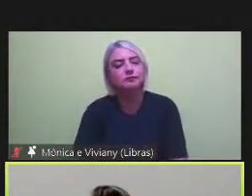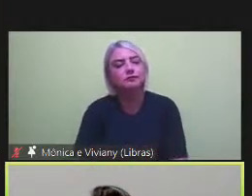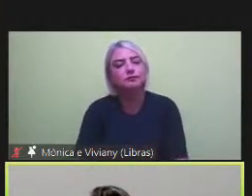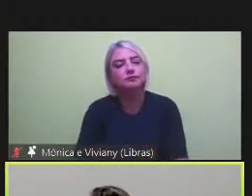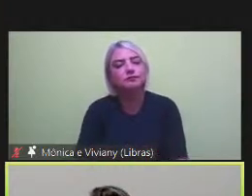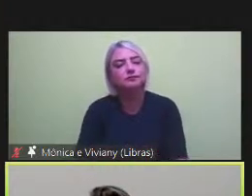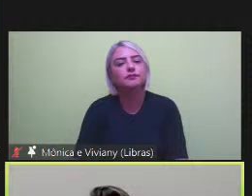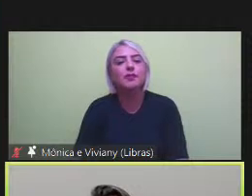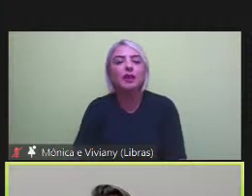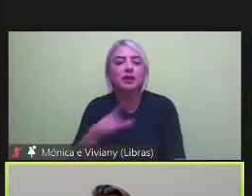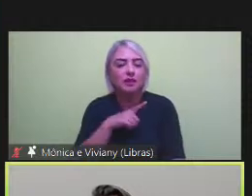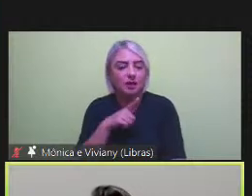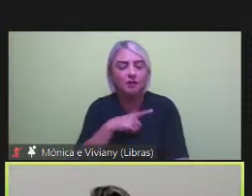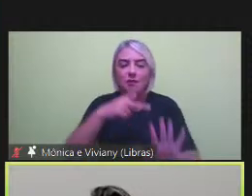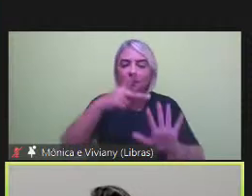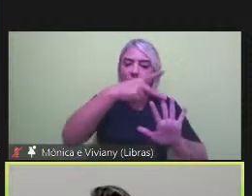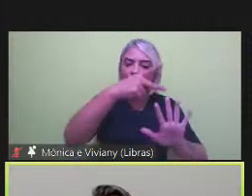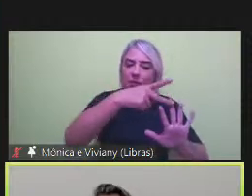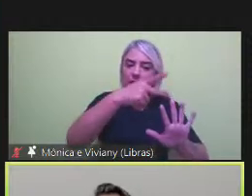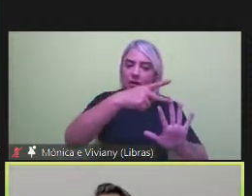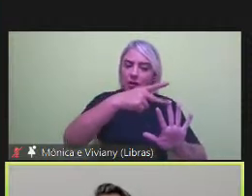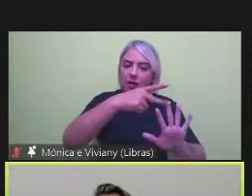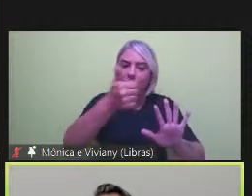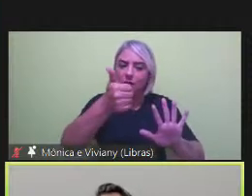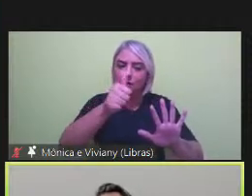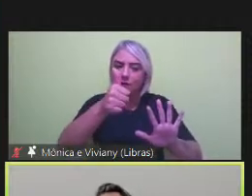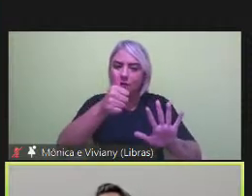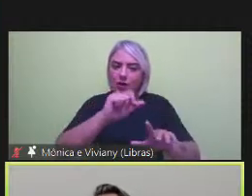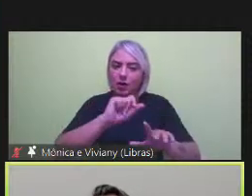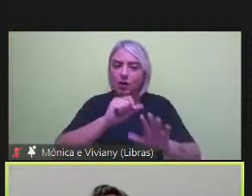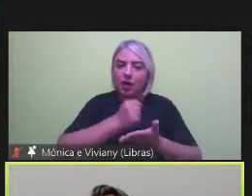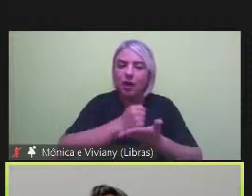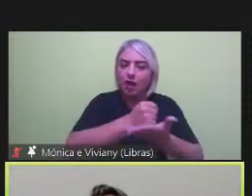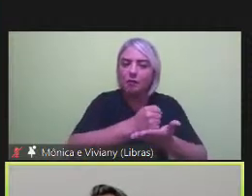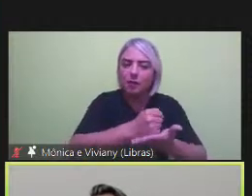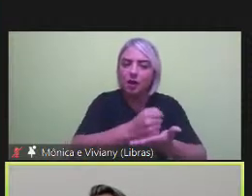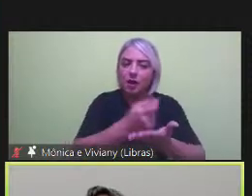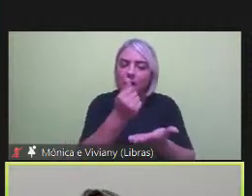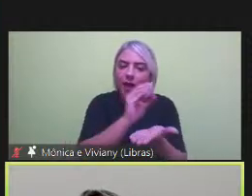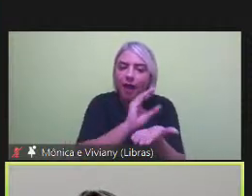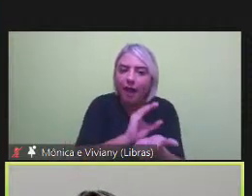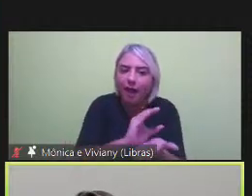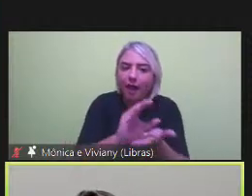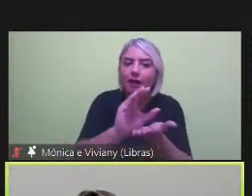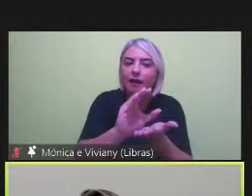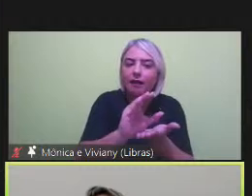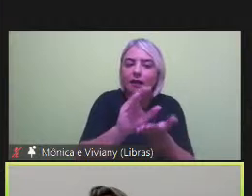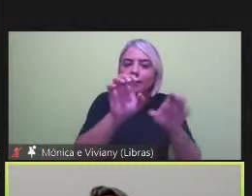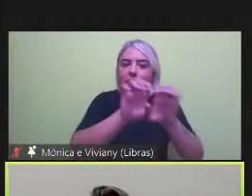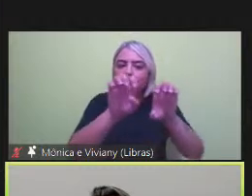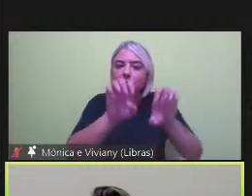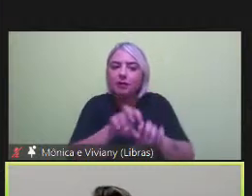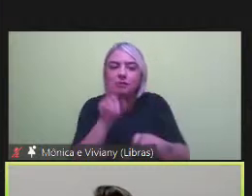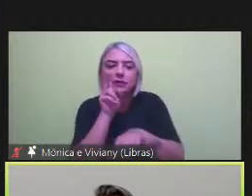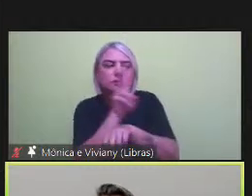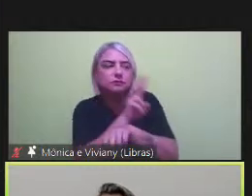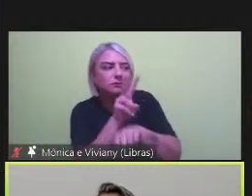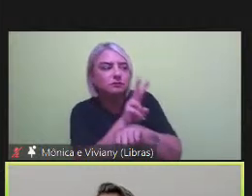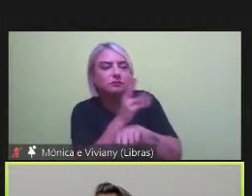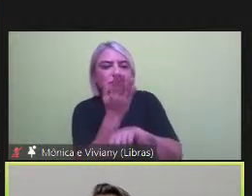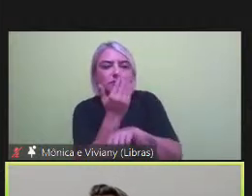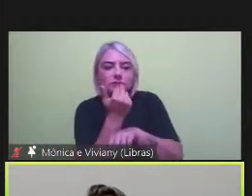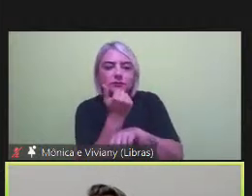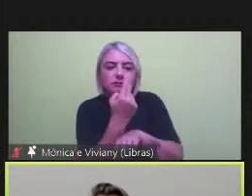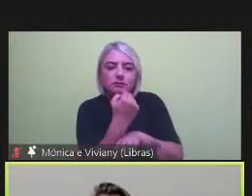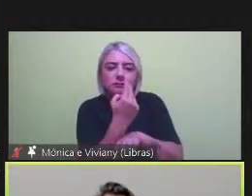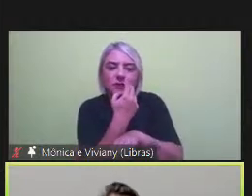next slide, we had a decree in 2011 that supported financially the structuring